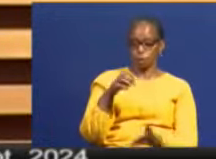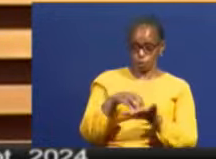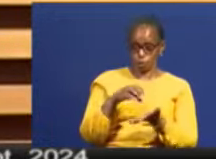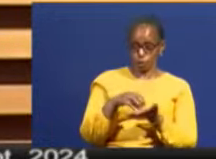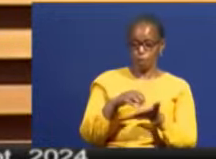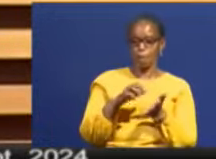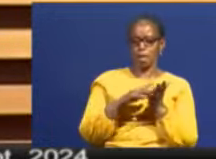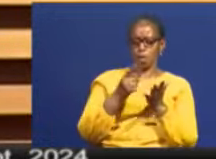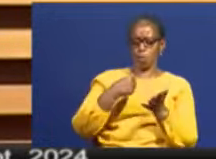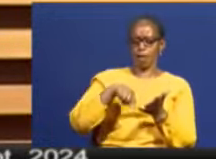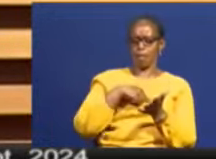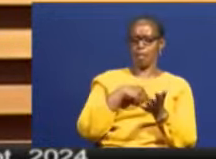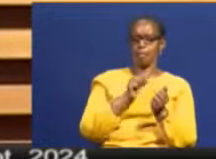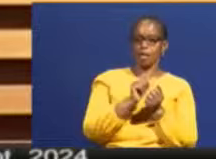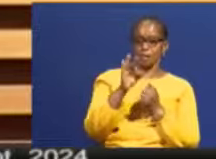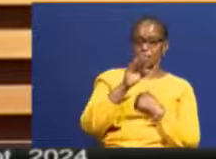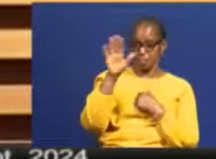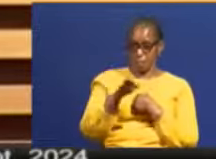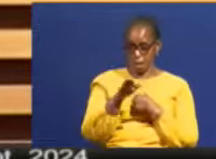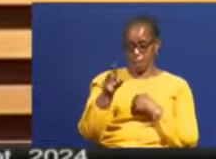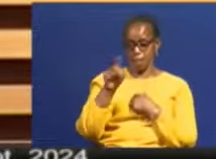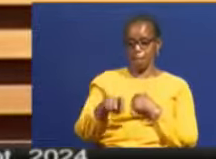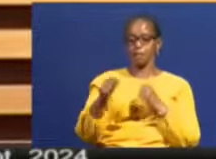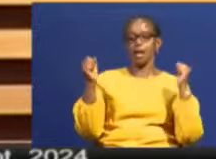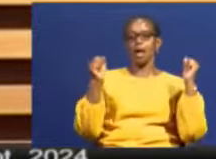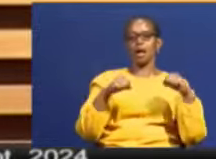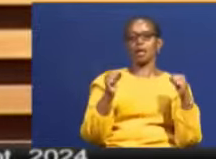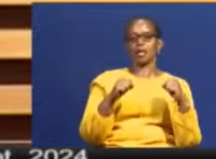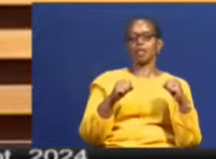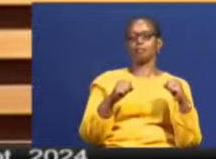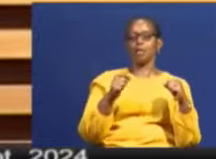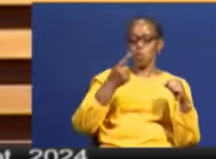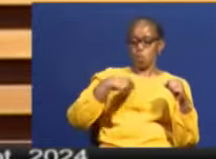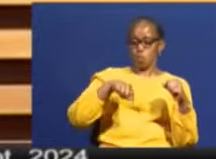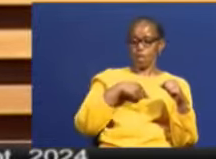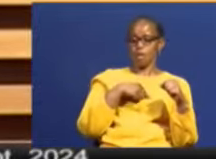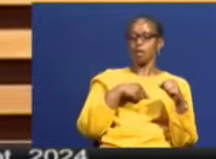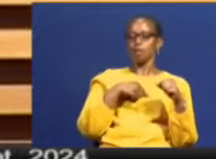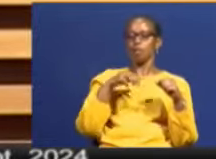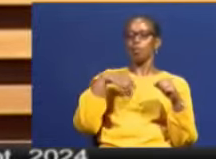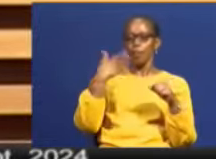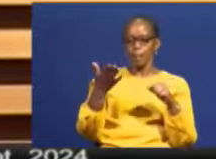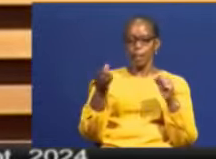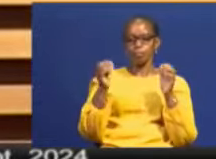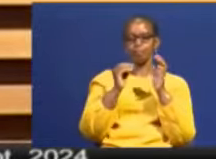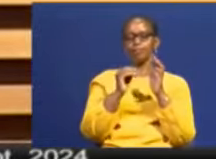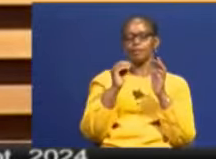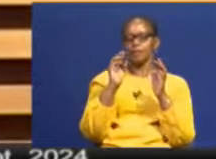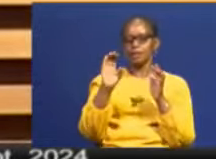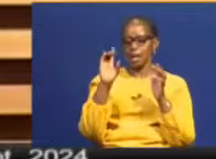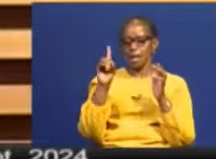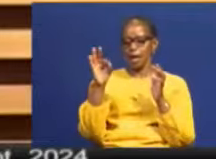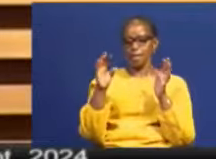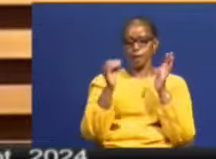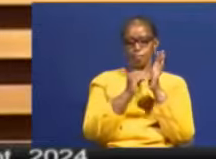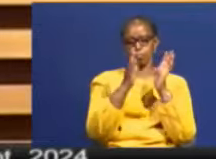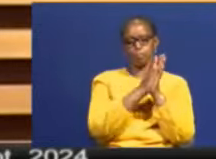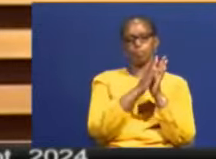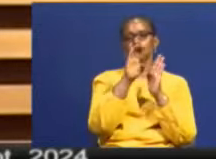the 13th Parliament, must agree that we are the people who are going to entrench this NGCDF in